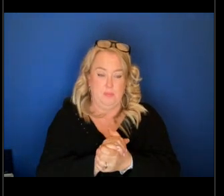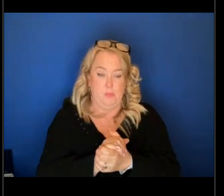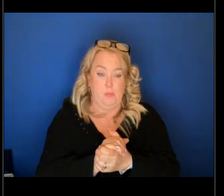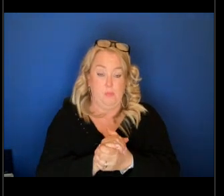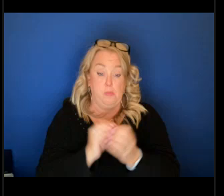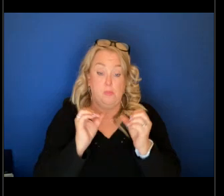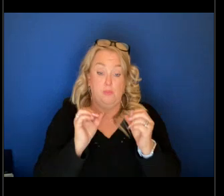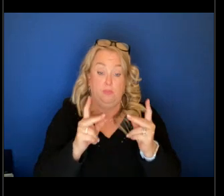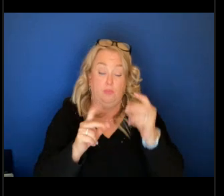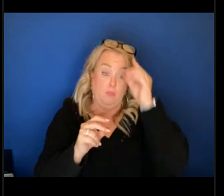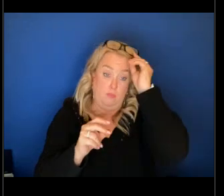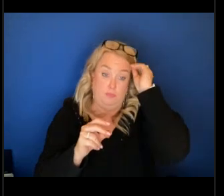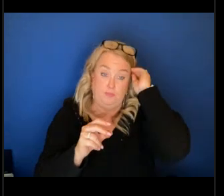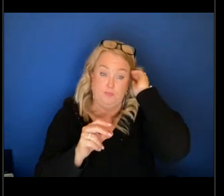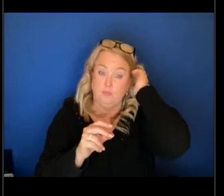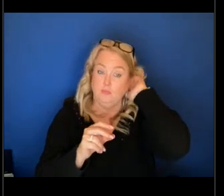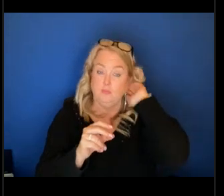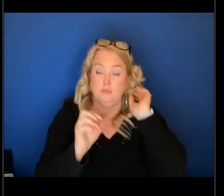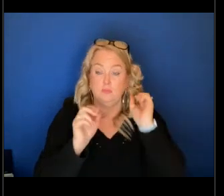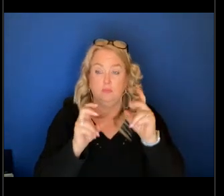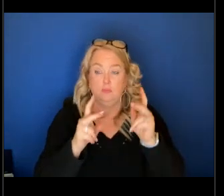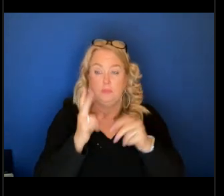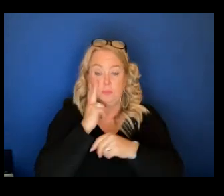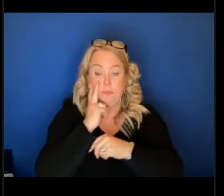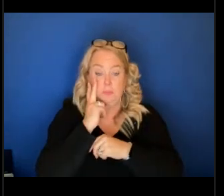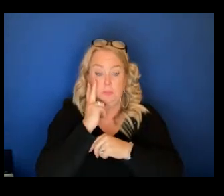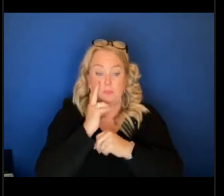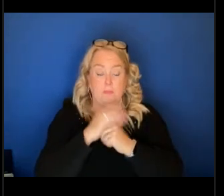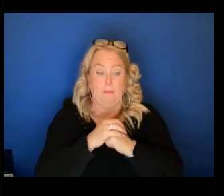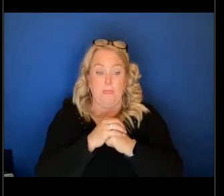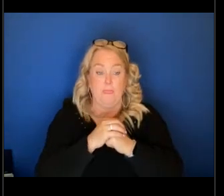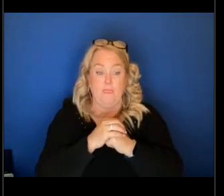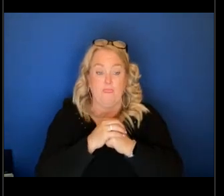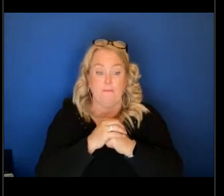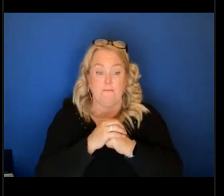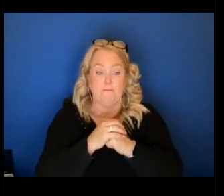And all right, let's see.